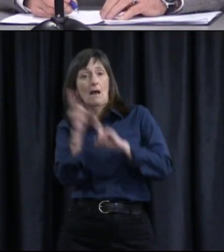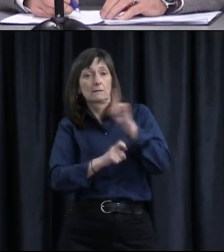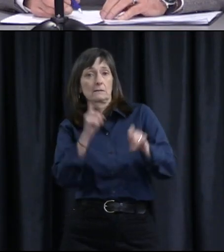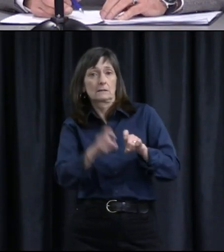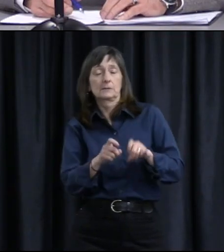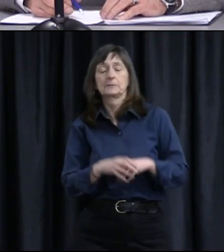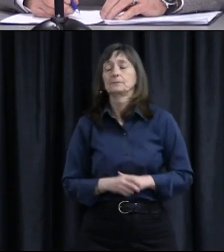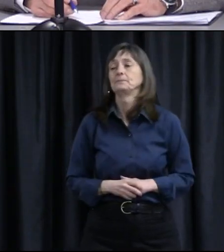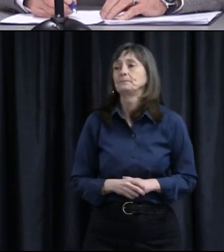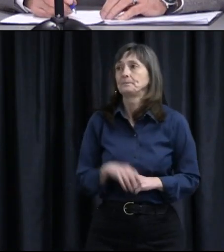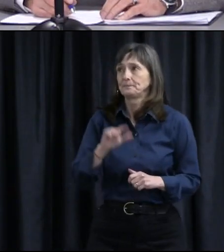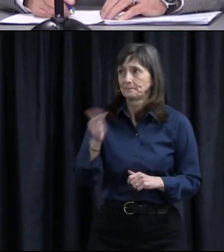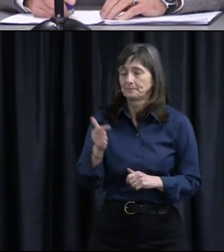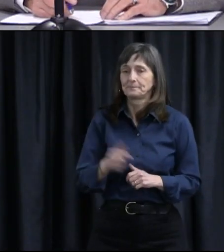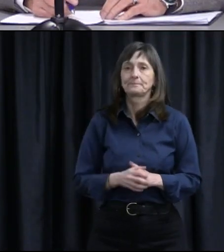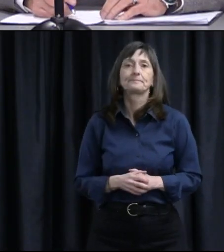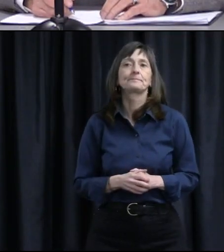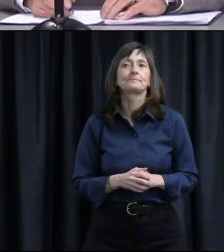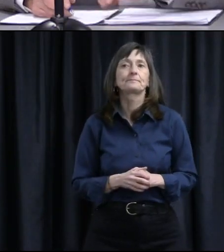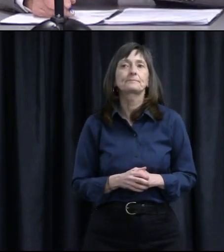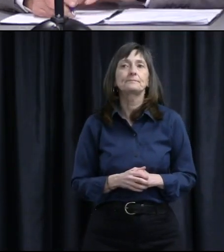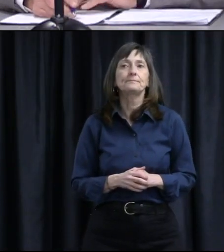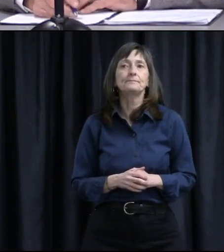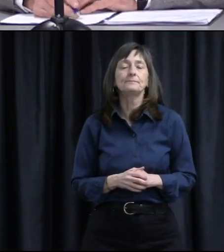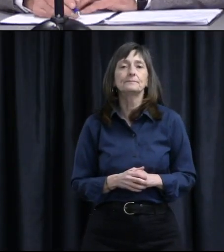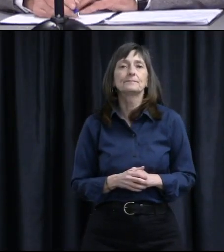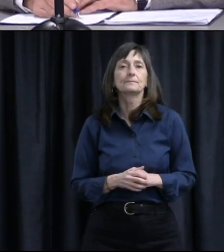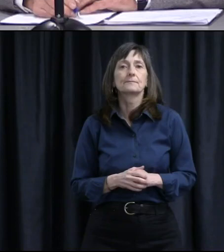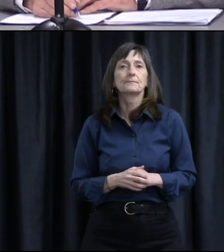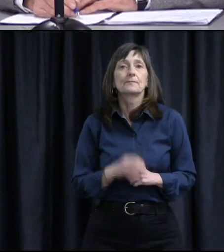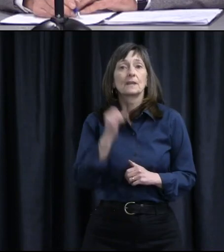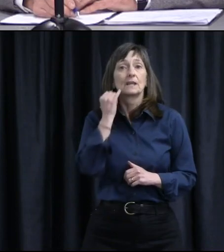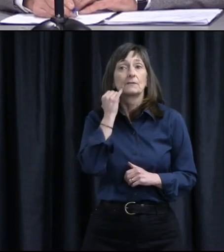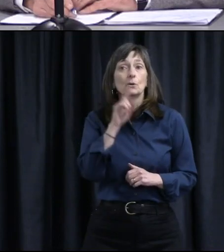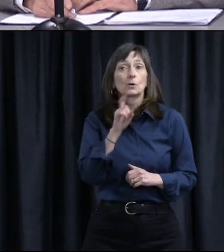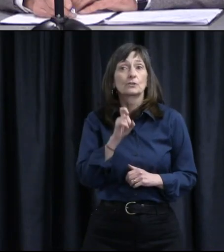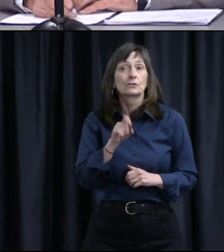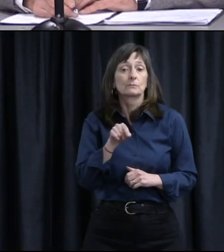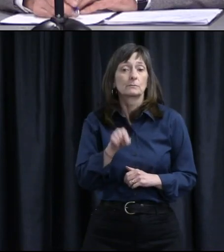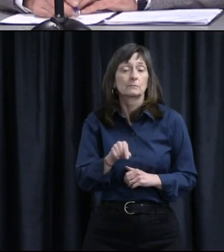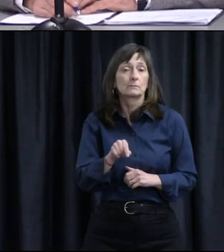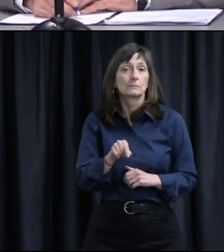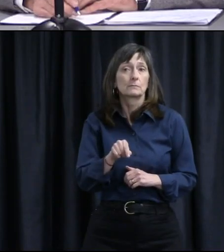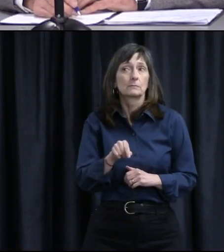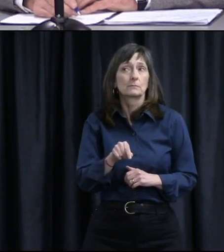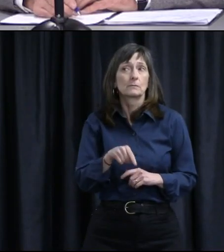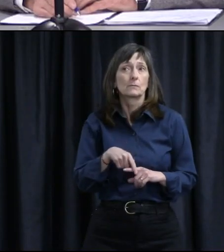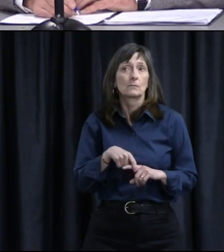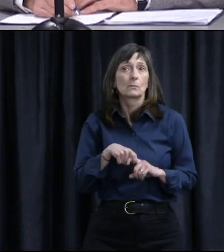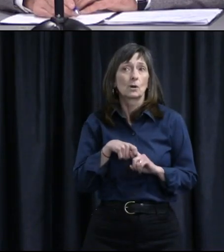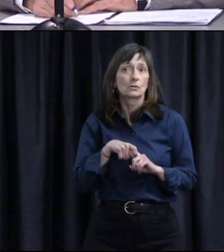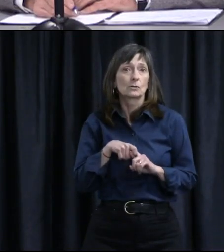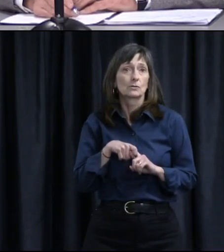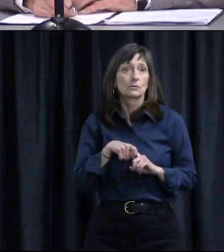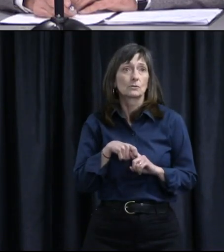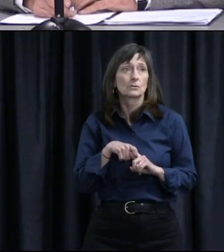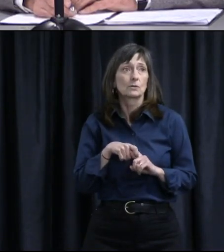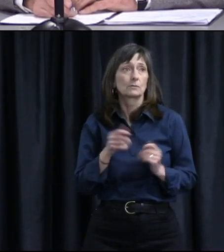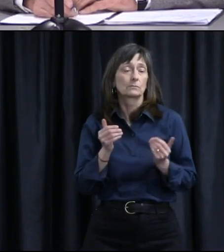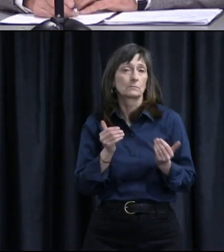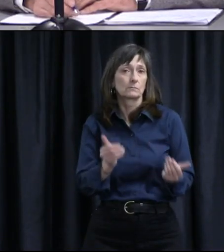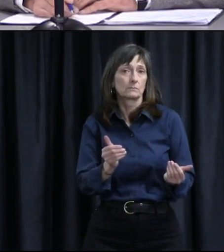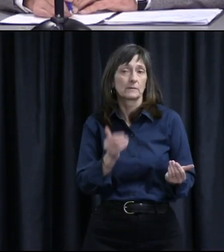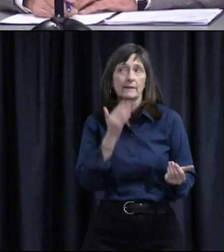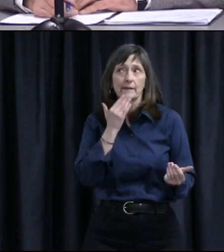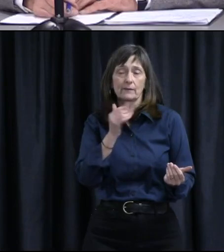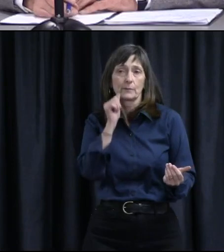you. Please press *1 at this time if you have a question. There will be a brief pause while the participants register. Thank